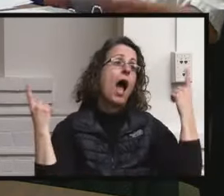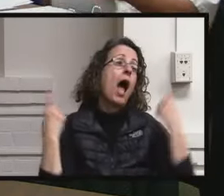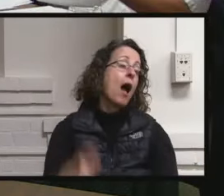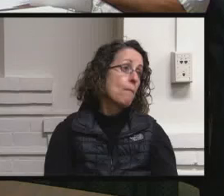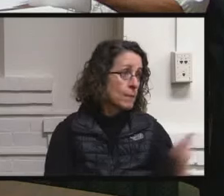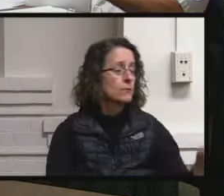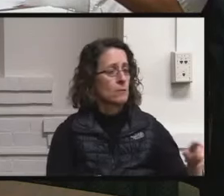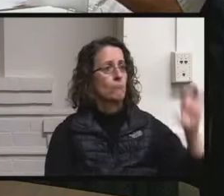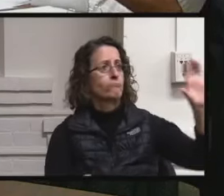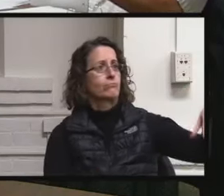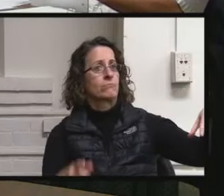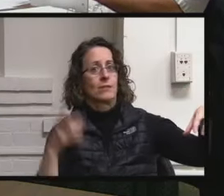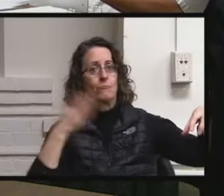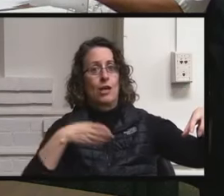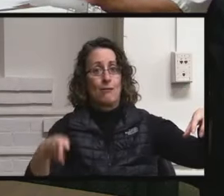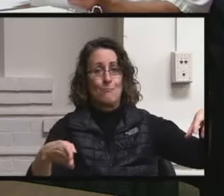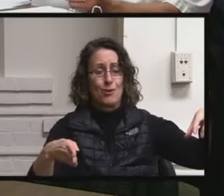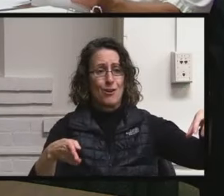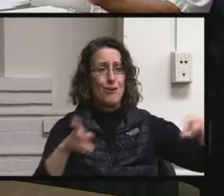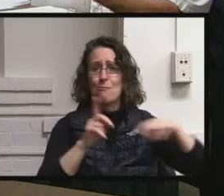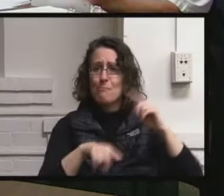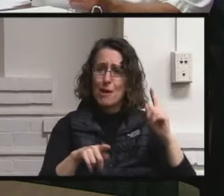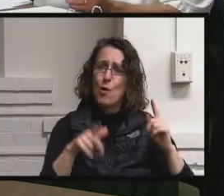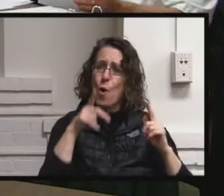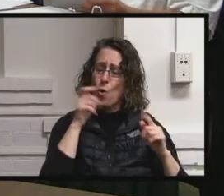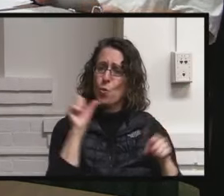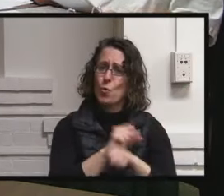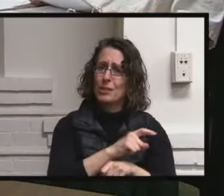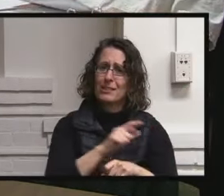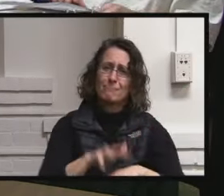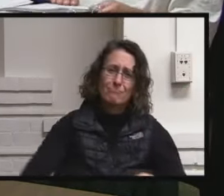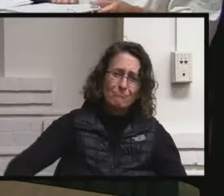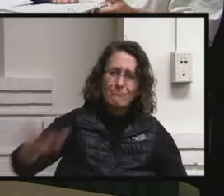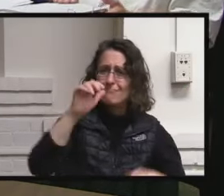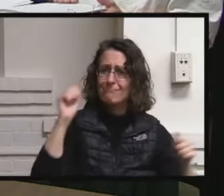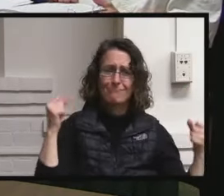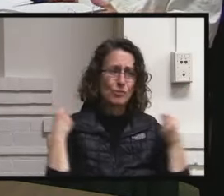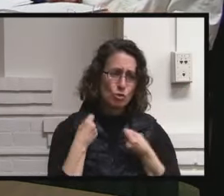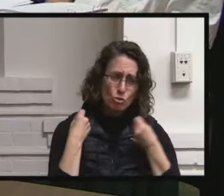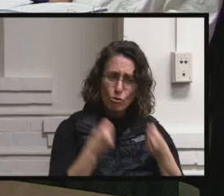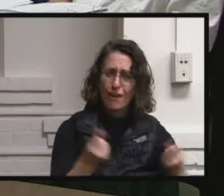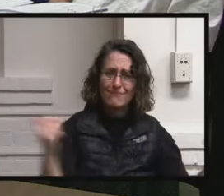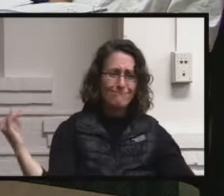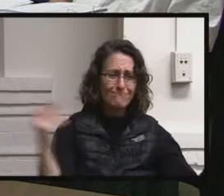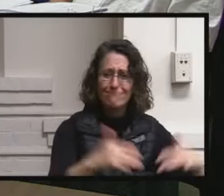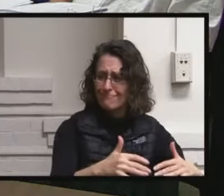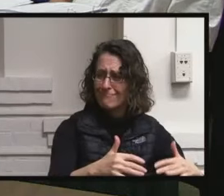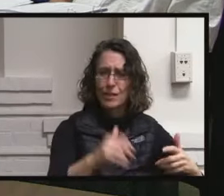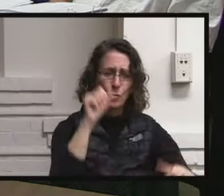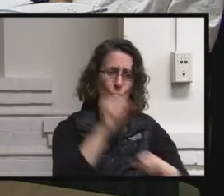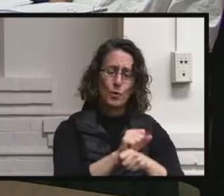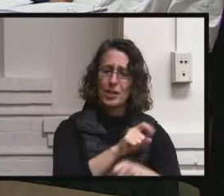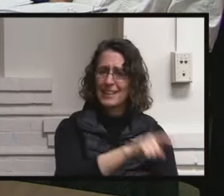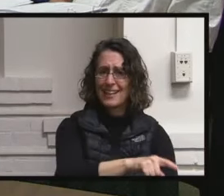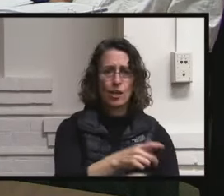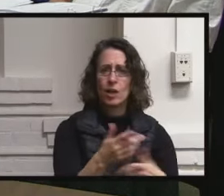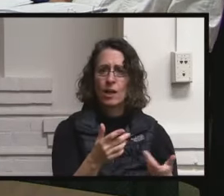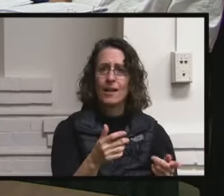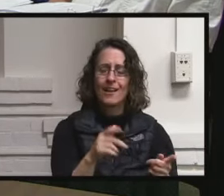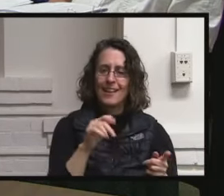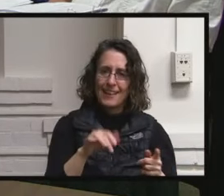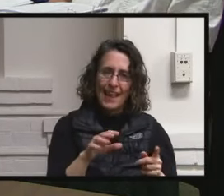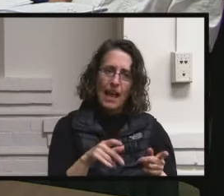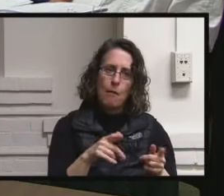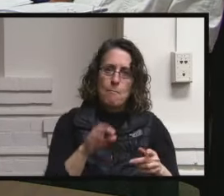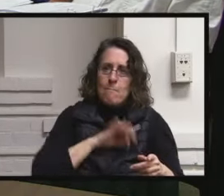taxpayer really is very substantial, and we wind up being the supporter for the region's economy without